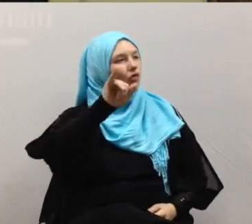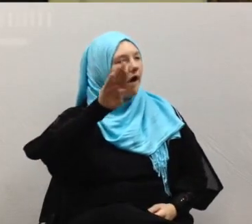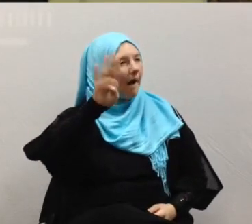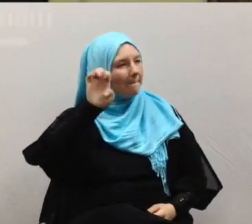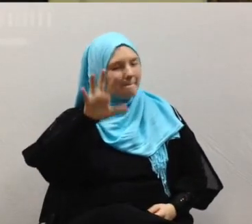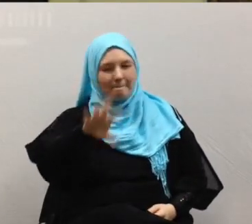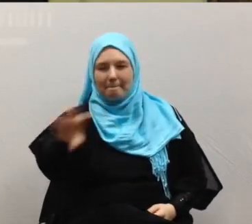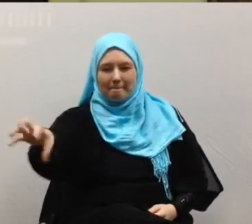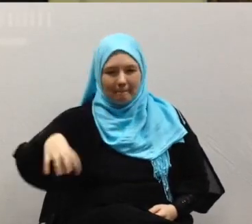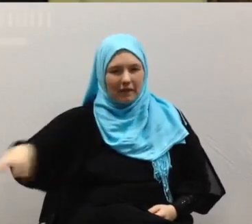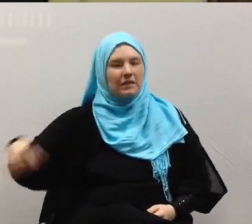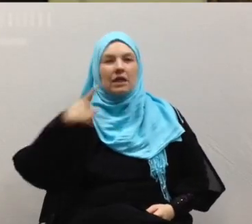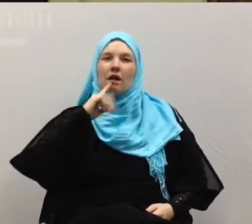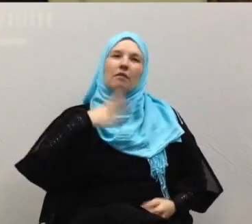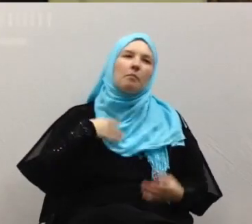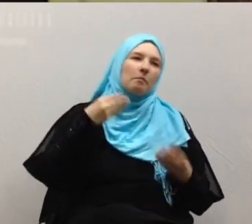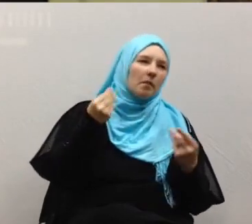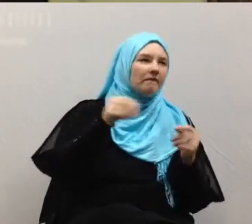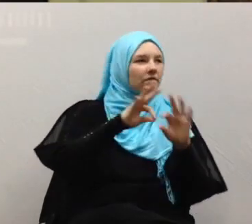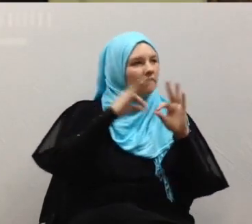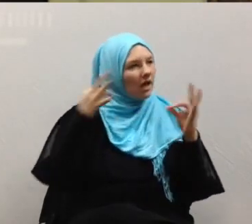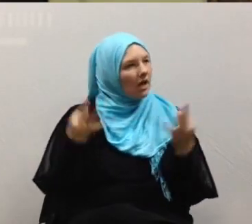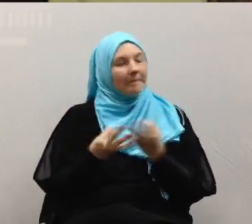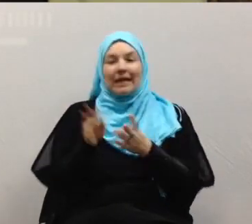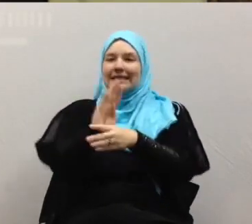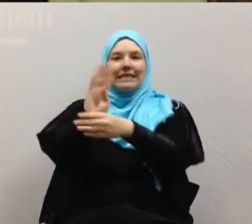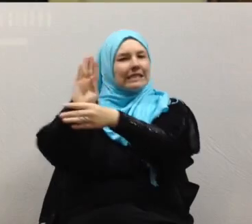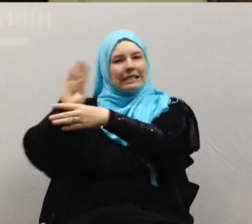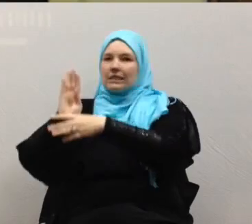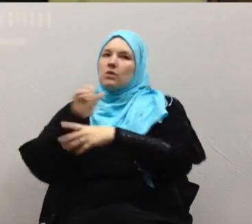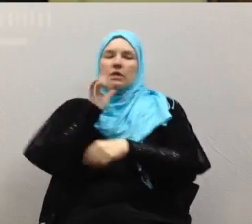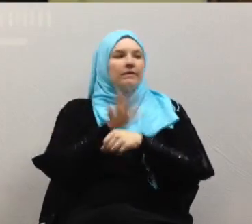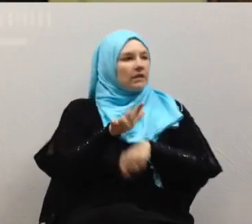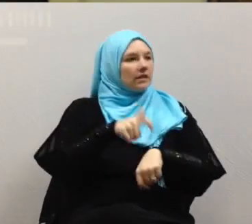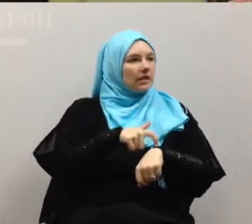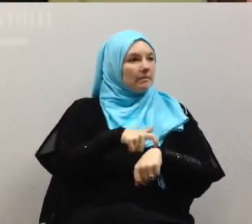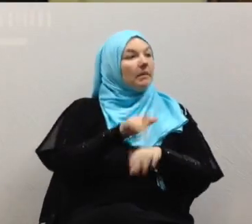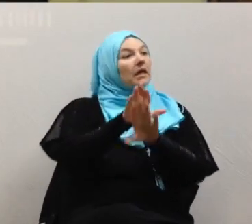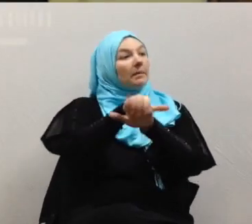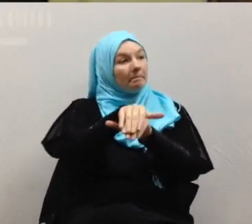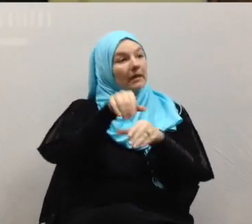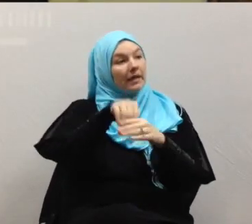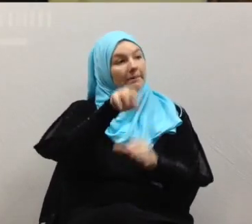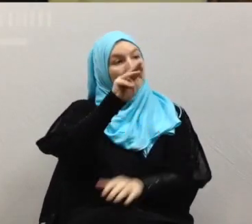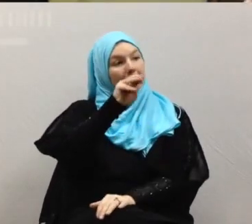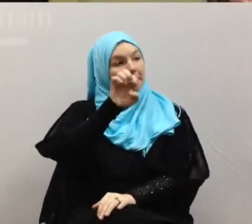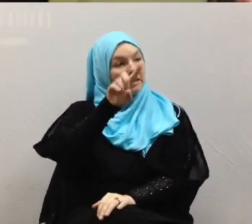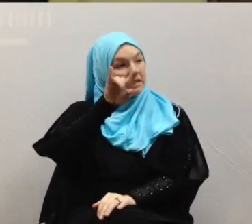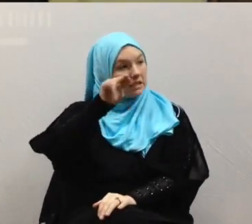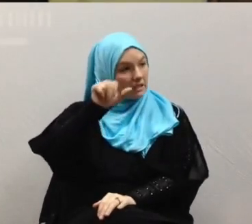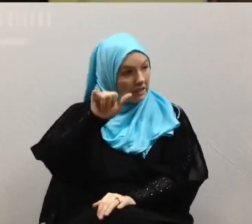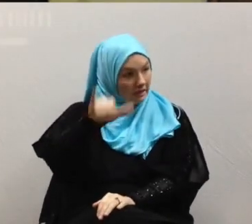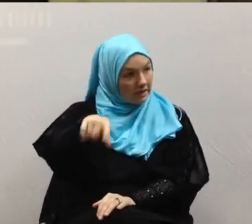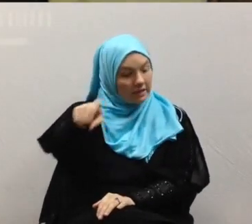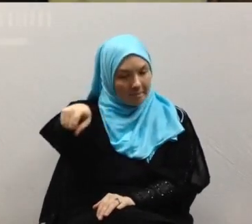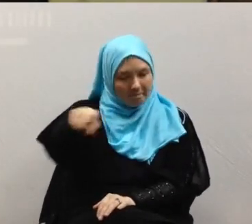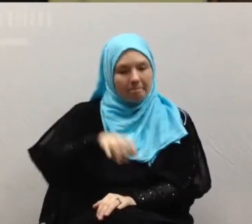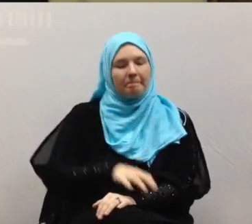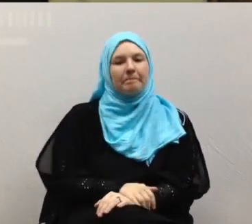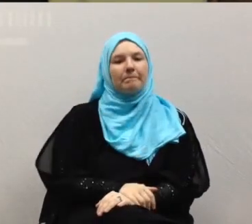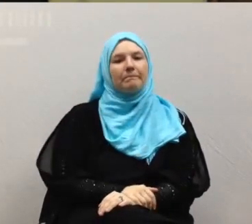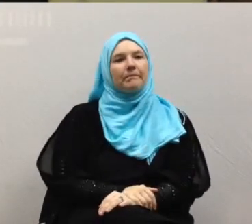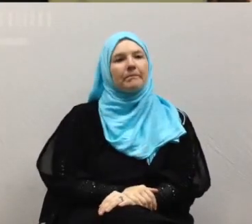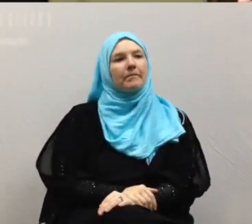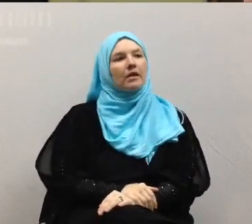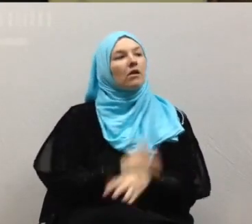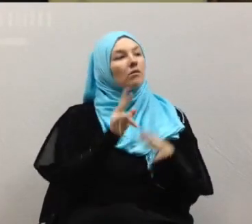families occupied us. Now the hypocrites in Medina, as they are receiving the Prophet